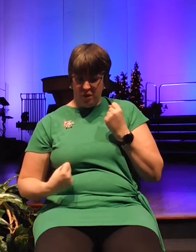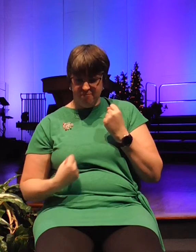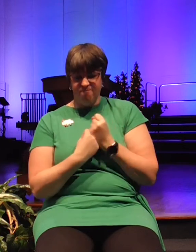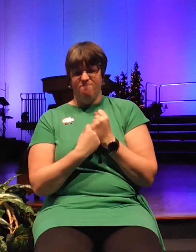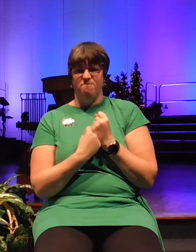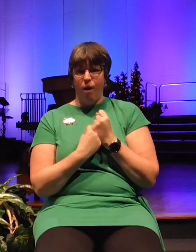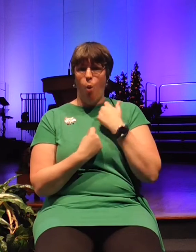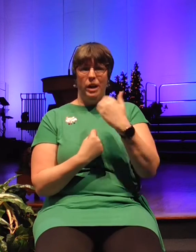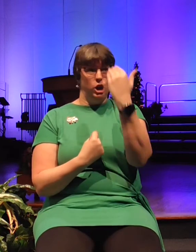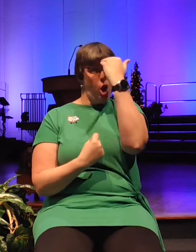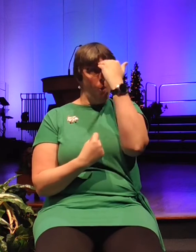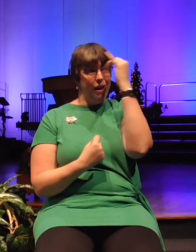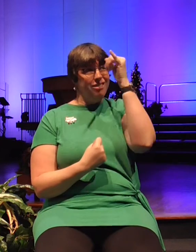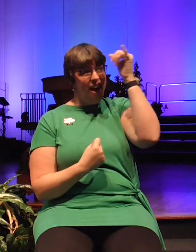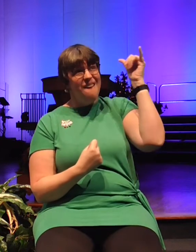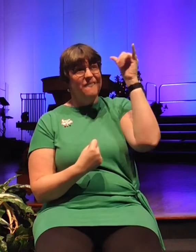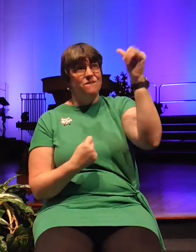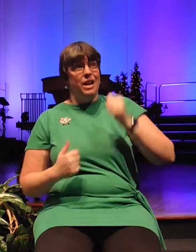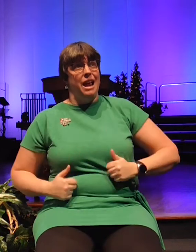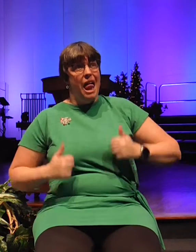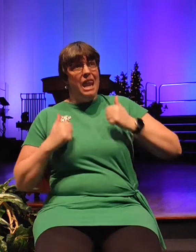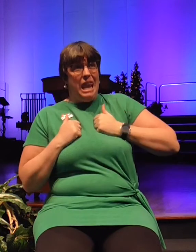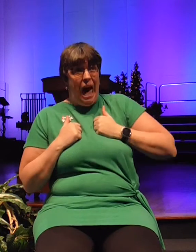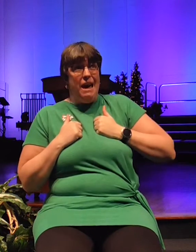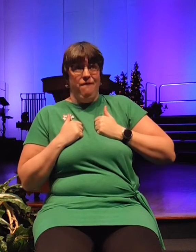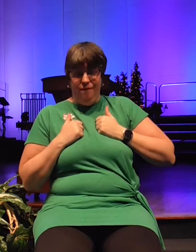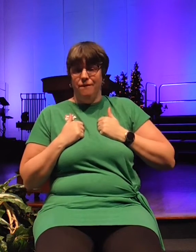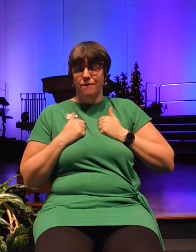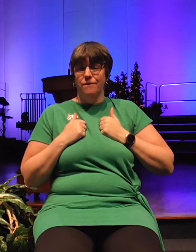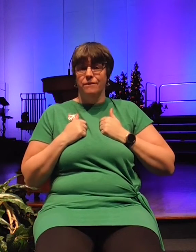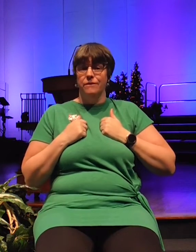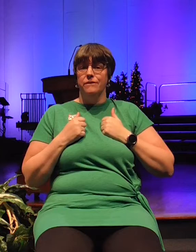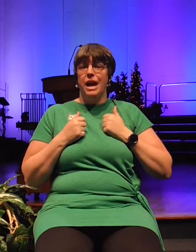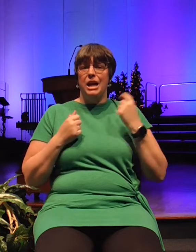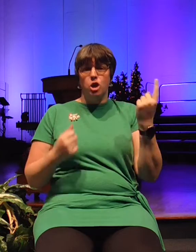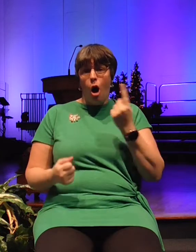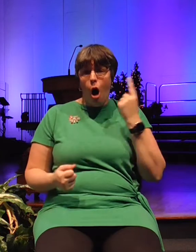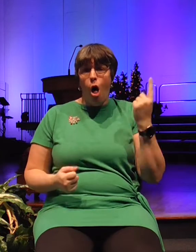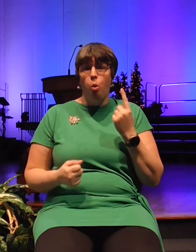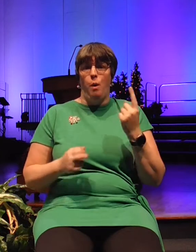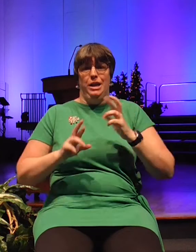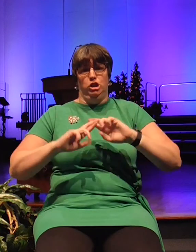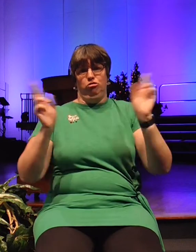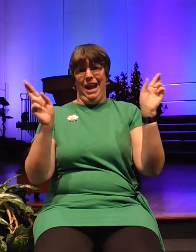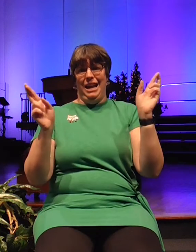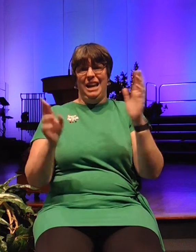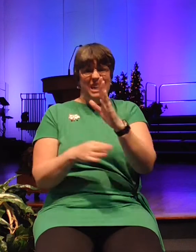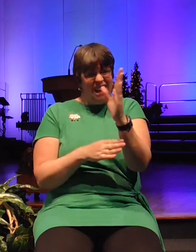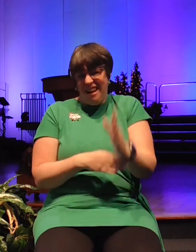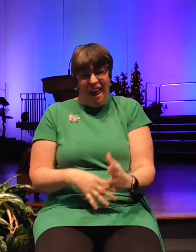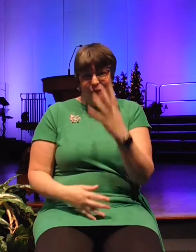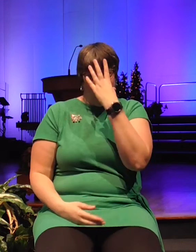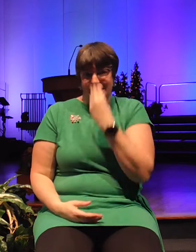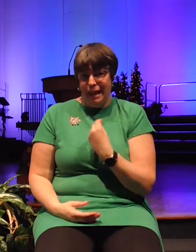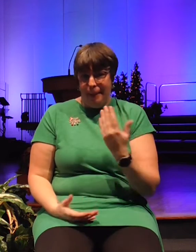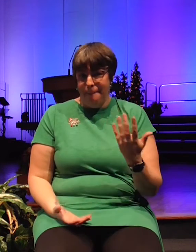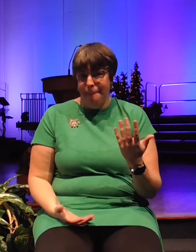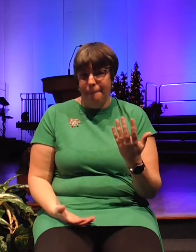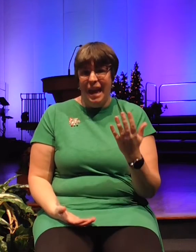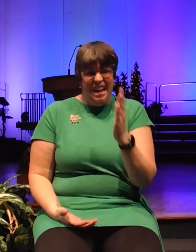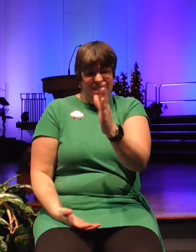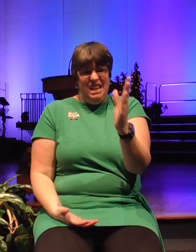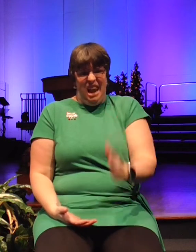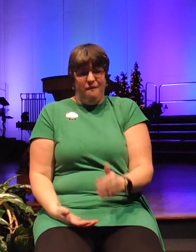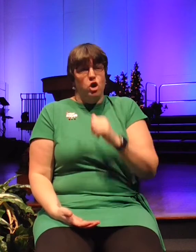today knowing that the infinite life that lives itself through us is always on board. It never is asleep. It's